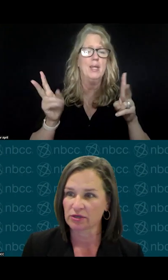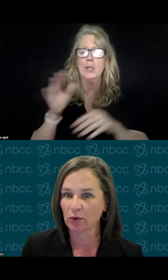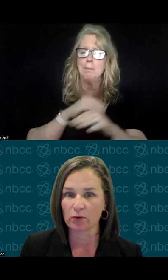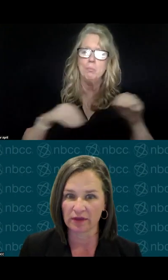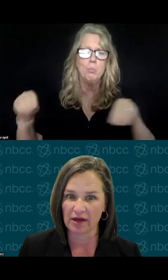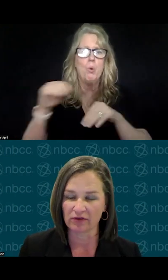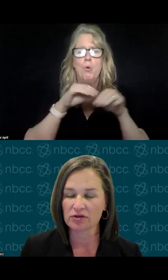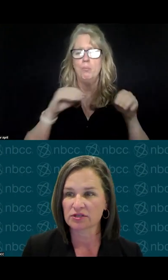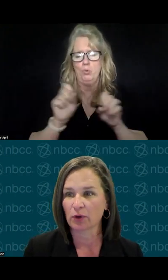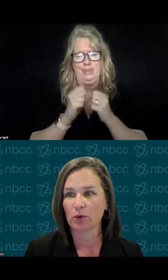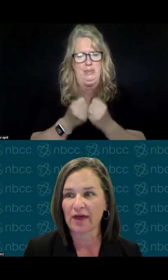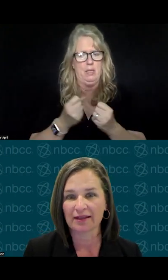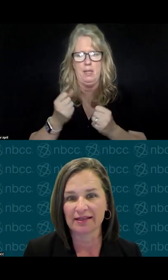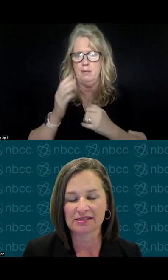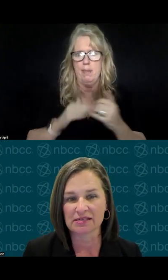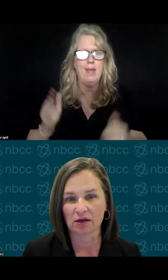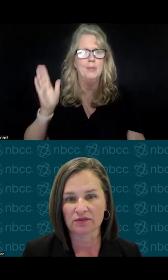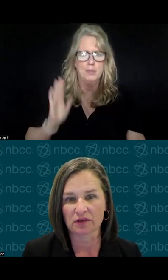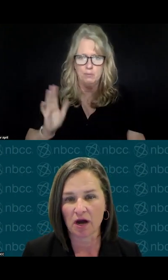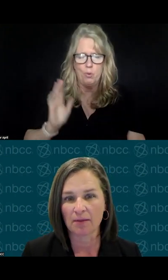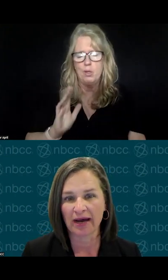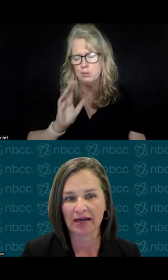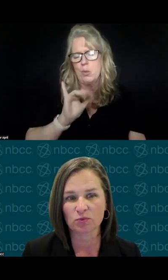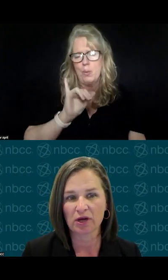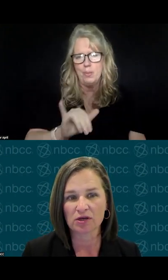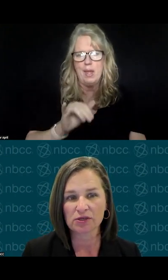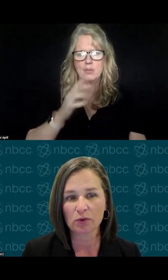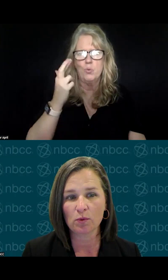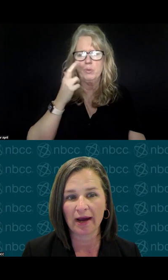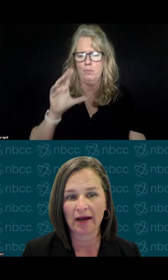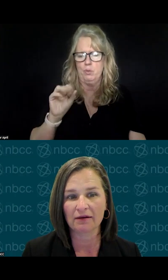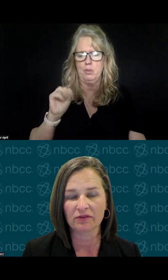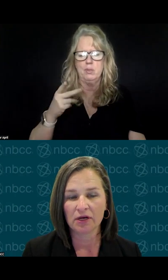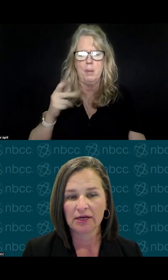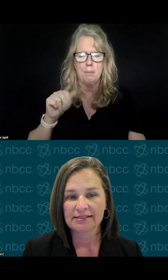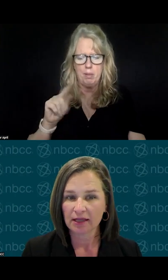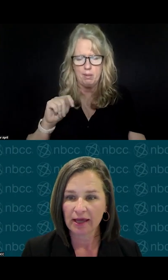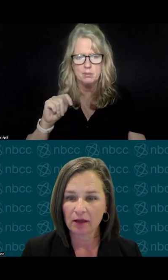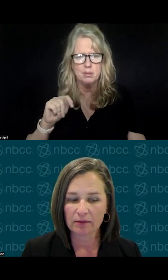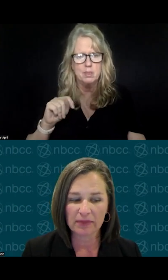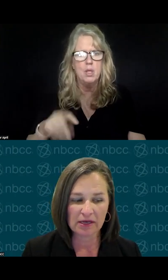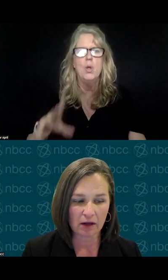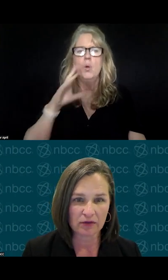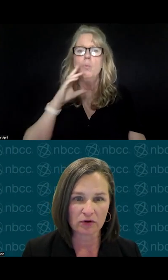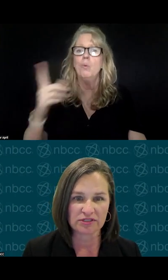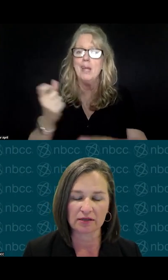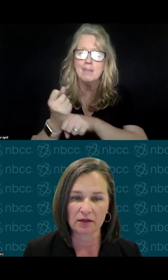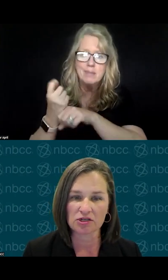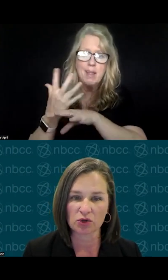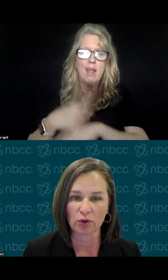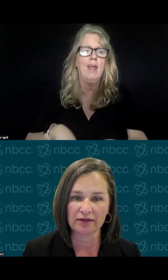more so than ever. So that lends itself to the compact. We also have telehealth and many